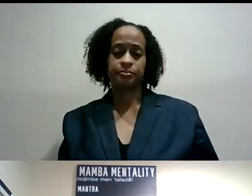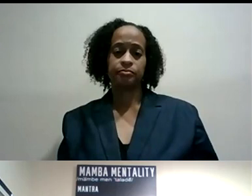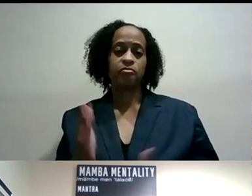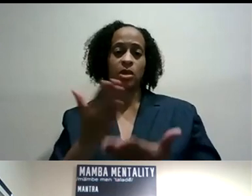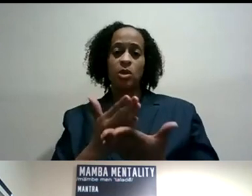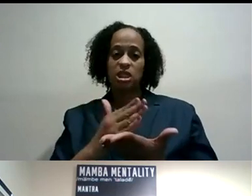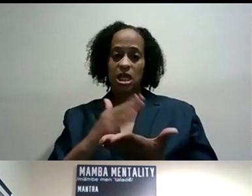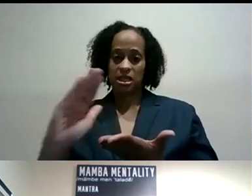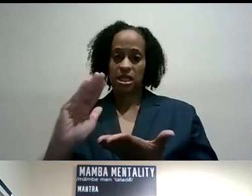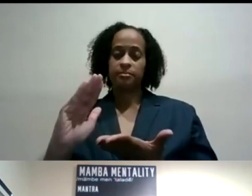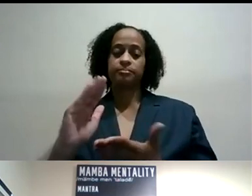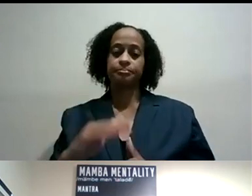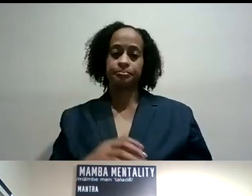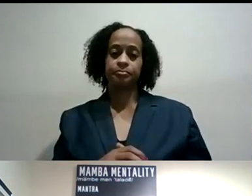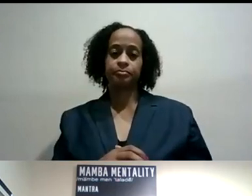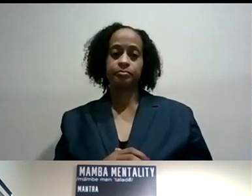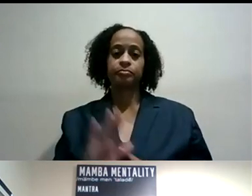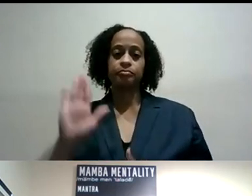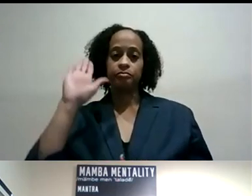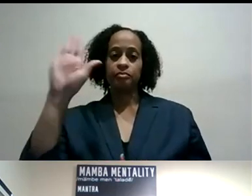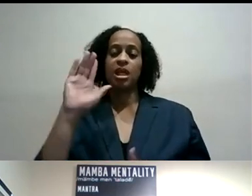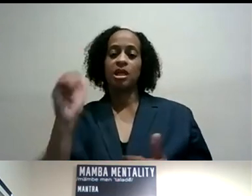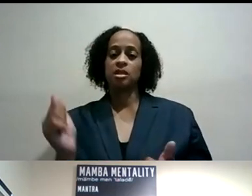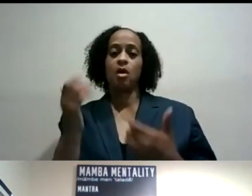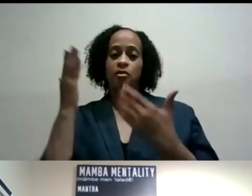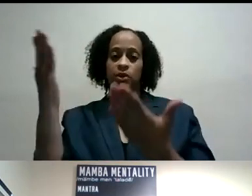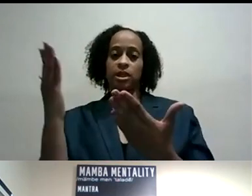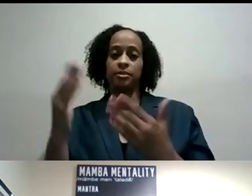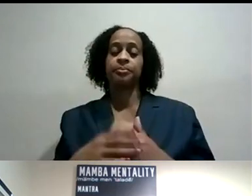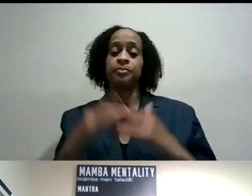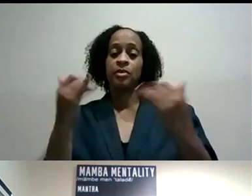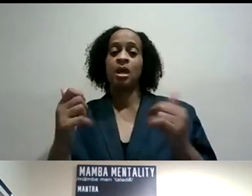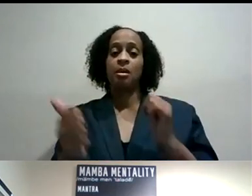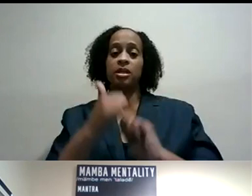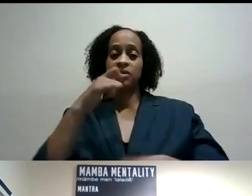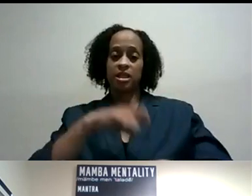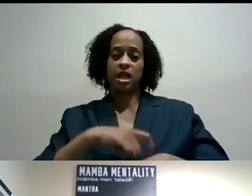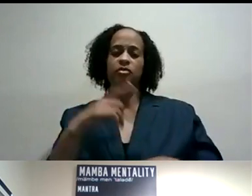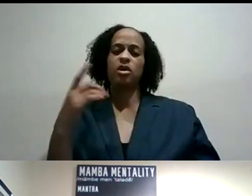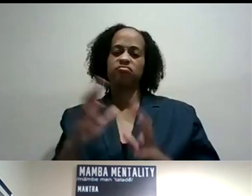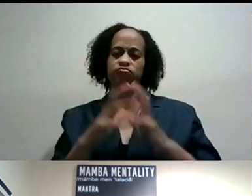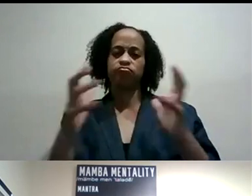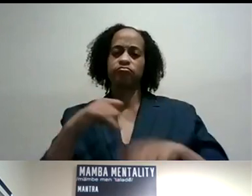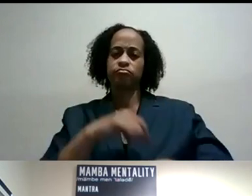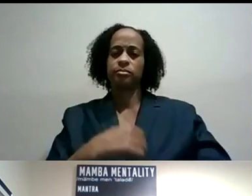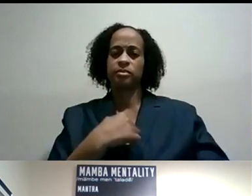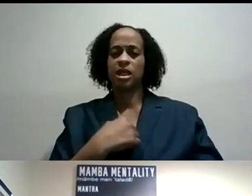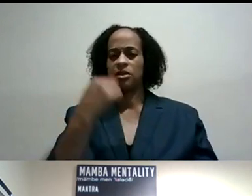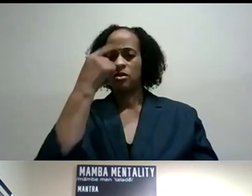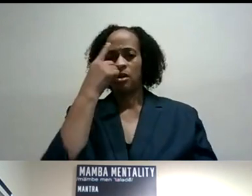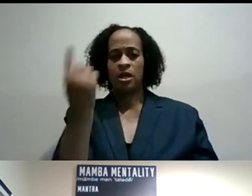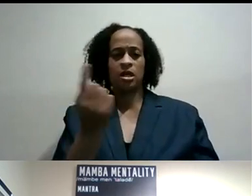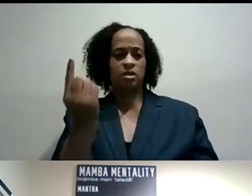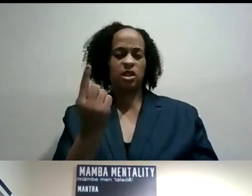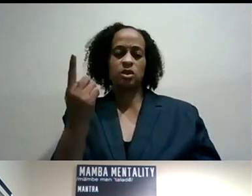rejected his offering. Now, most of the time, for quite a while, I thought that it was just flow